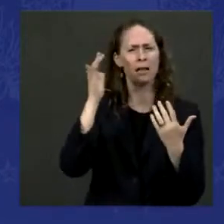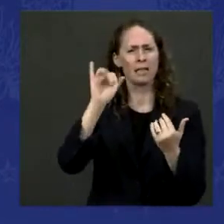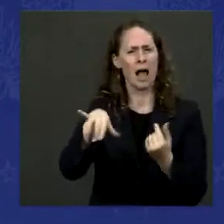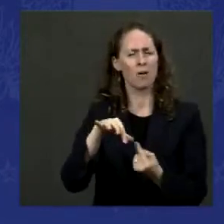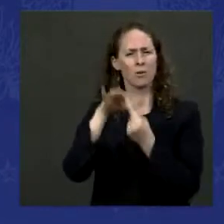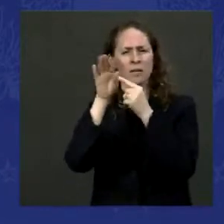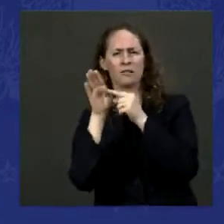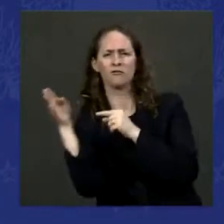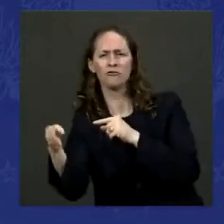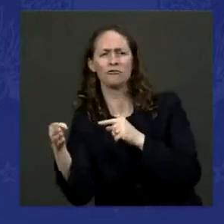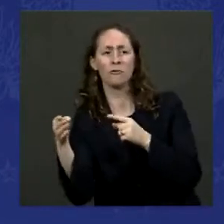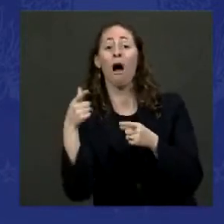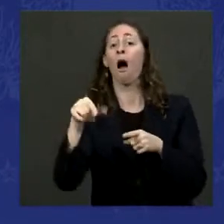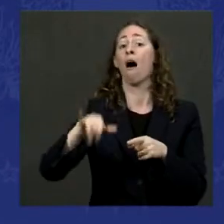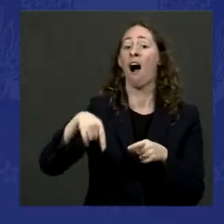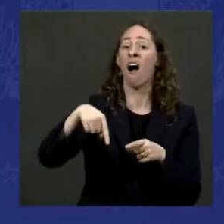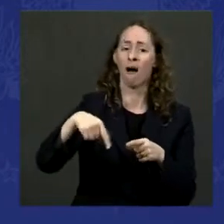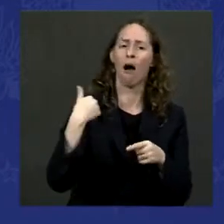process that